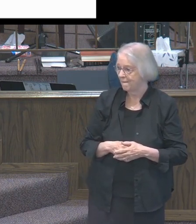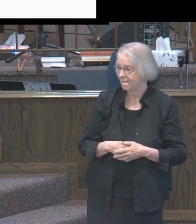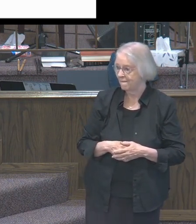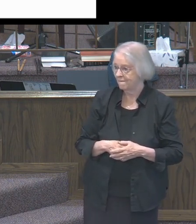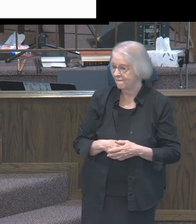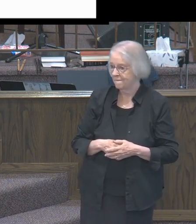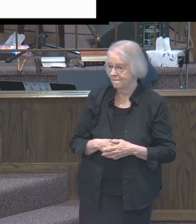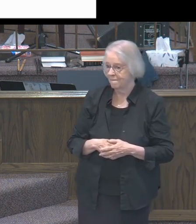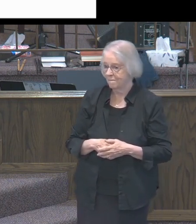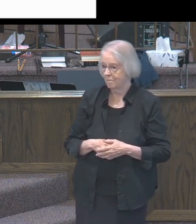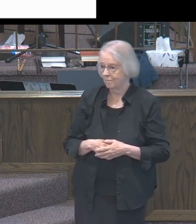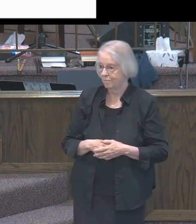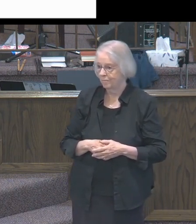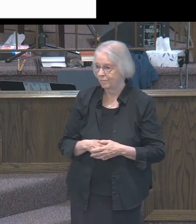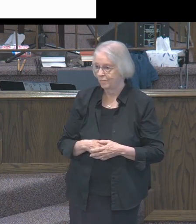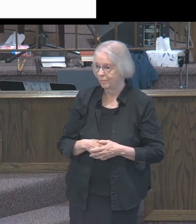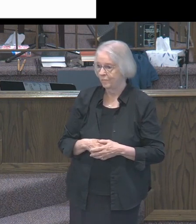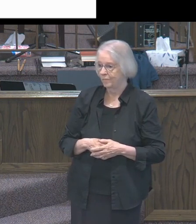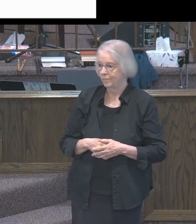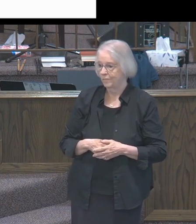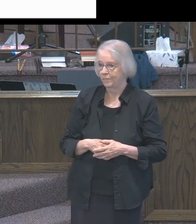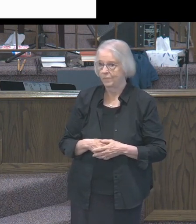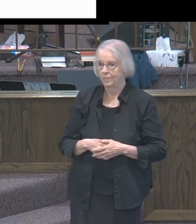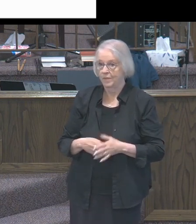Is that how we live?